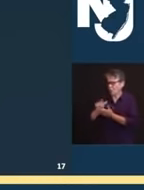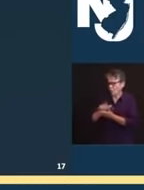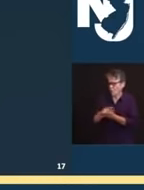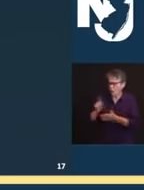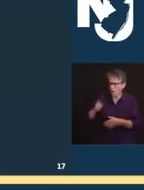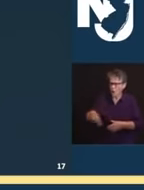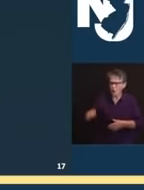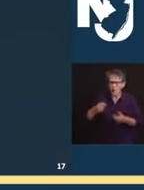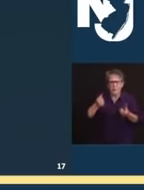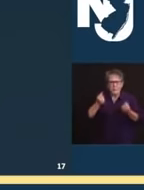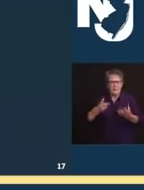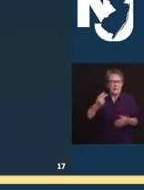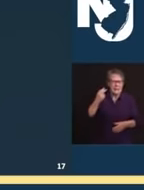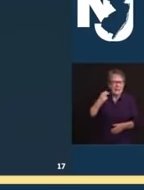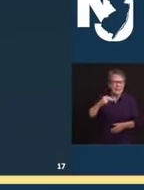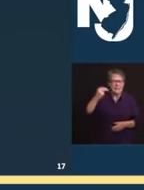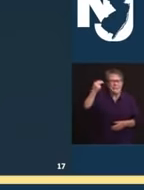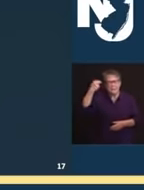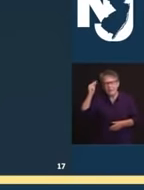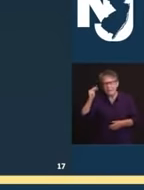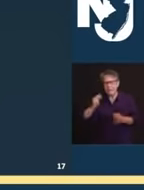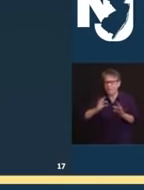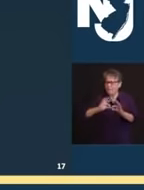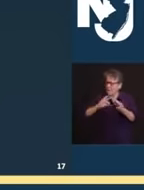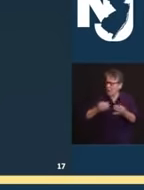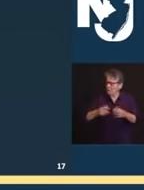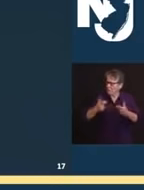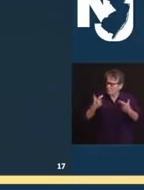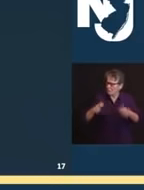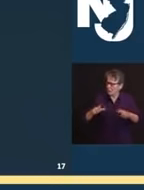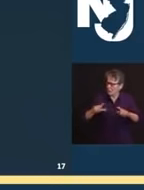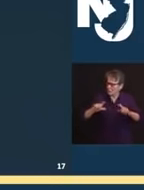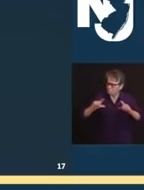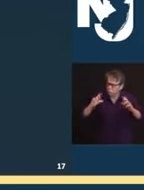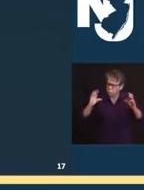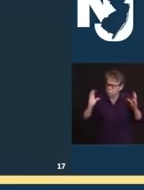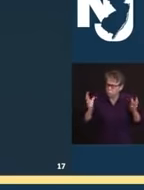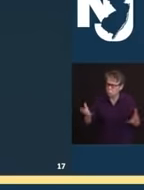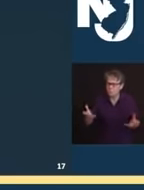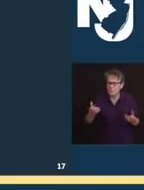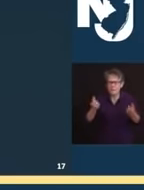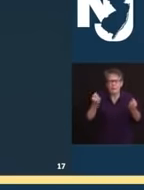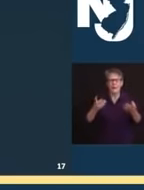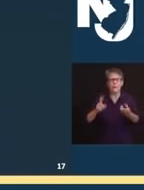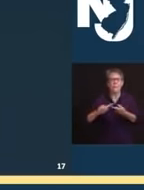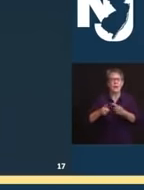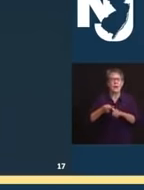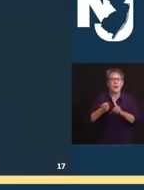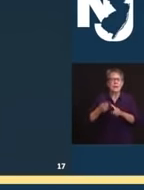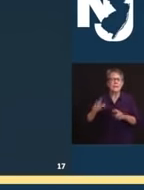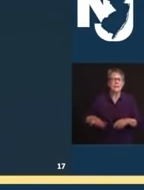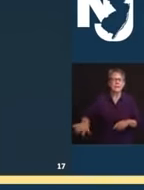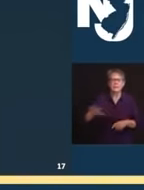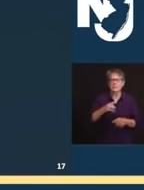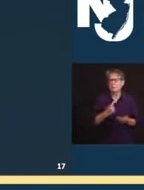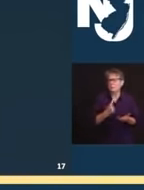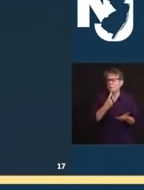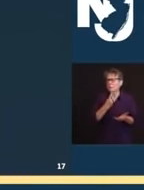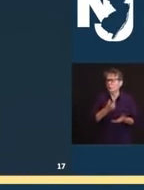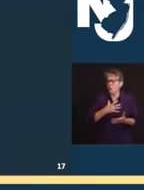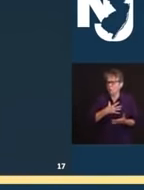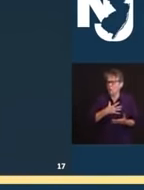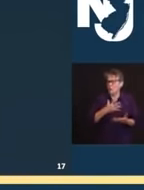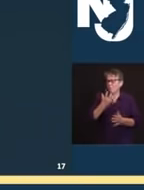among a large extended family, and of course, many dear friends. Corey, you can't make this up. We remembered her late